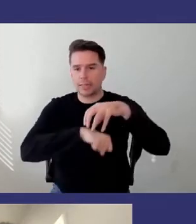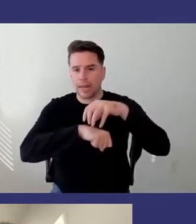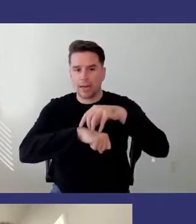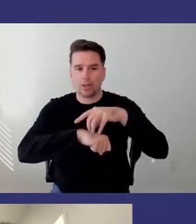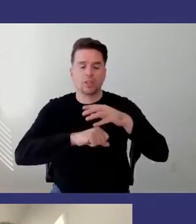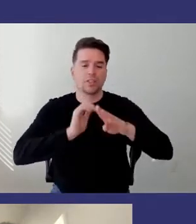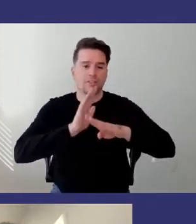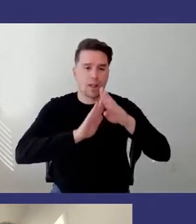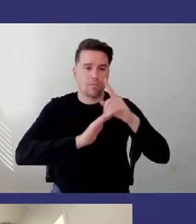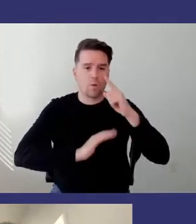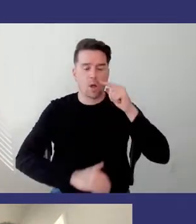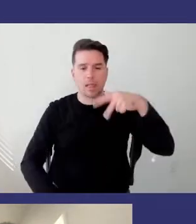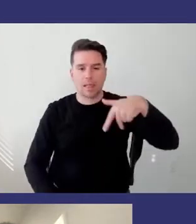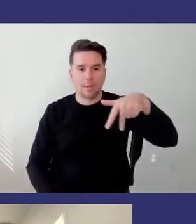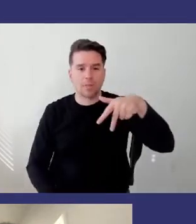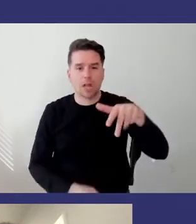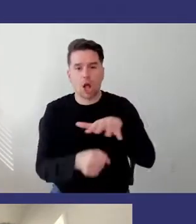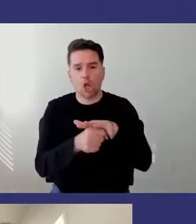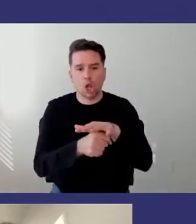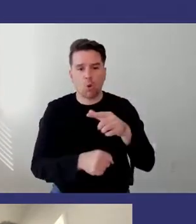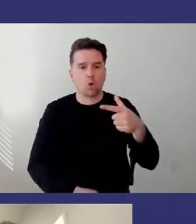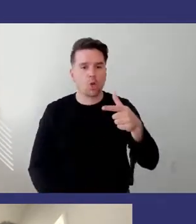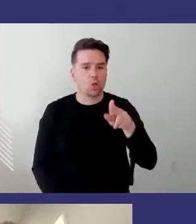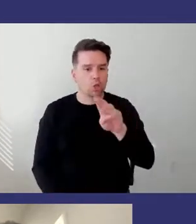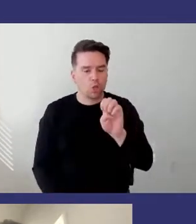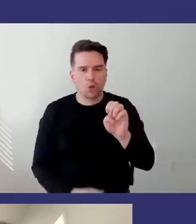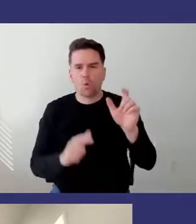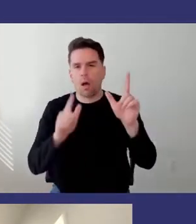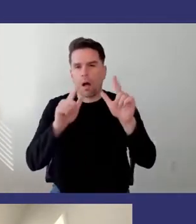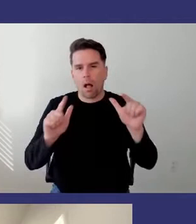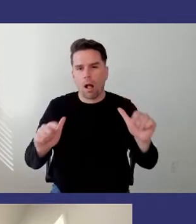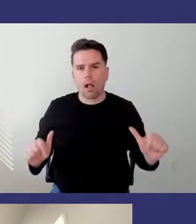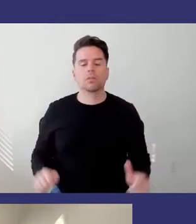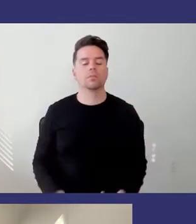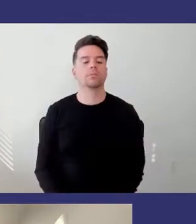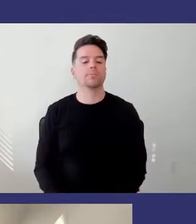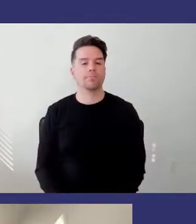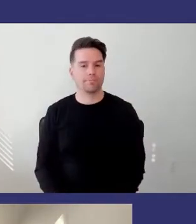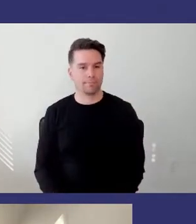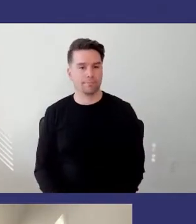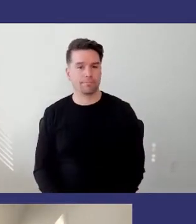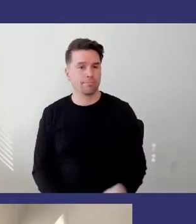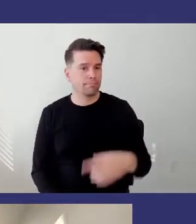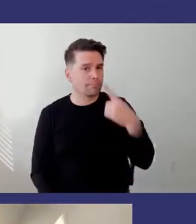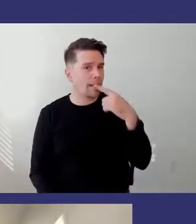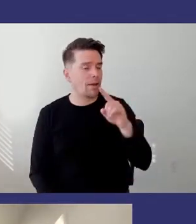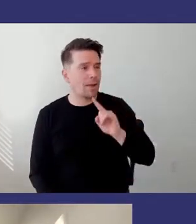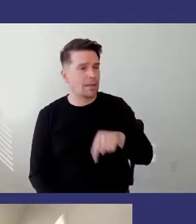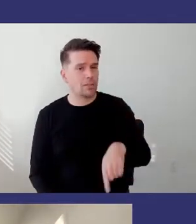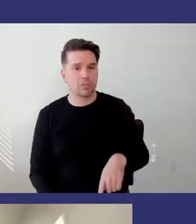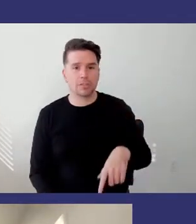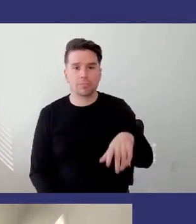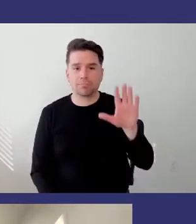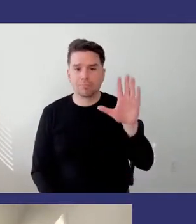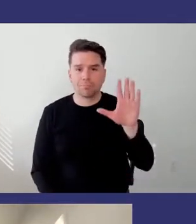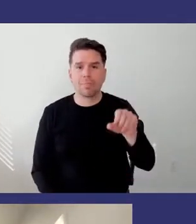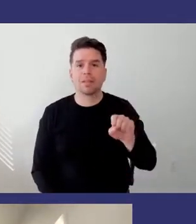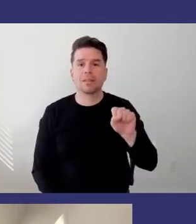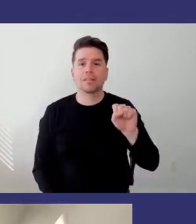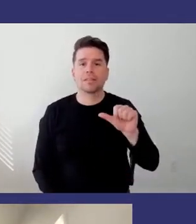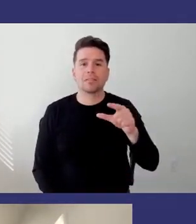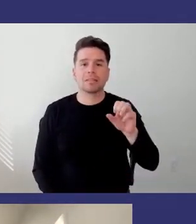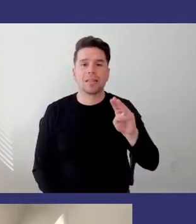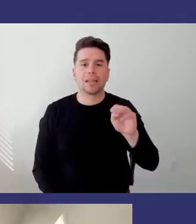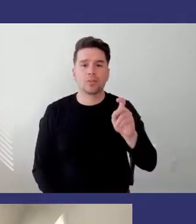thing. Sure. I can take this question. SageMaker Studio is our